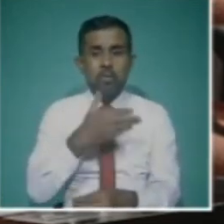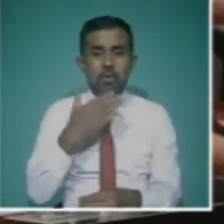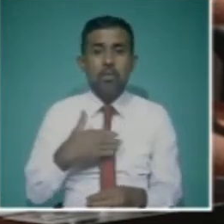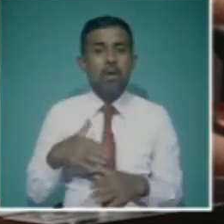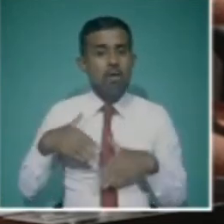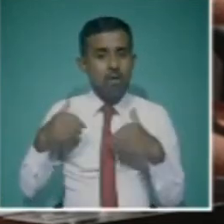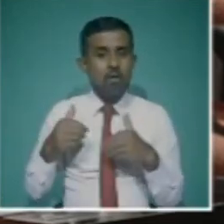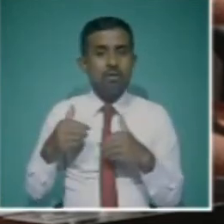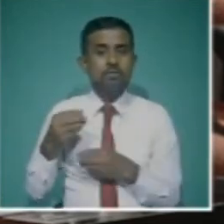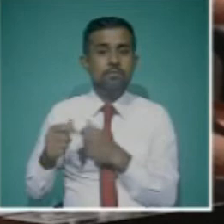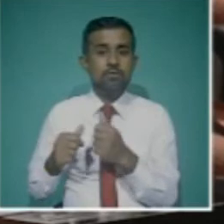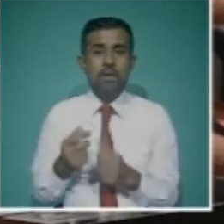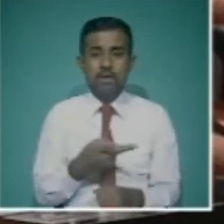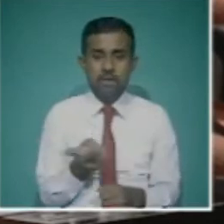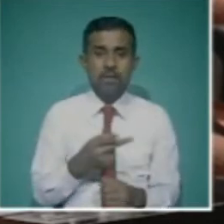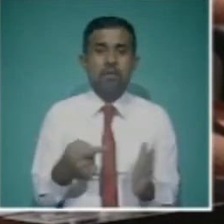both of which are suffering.